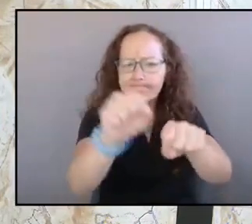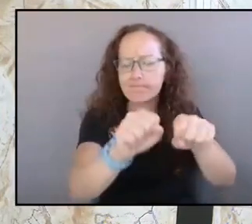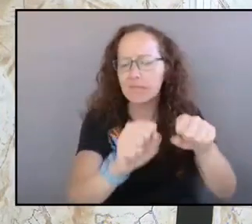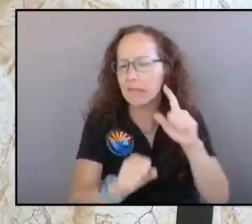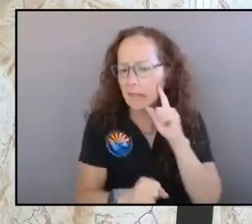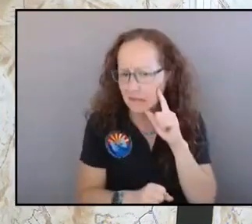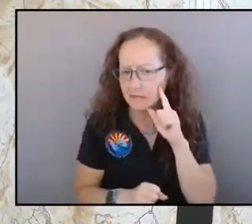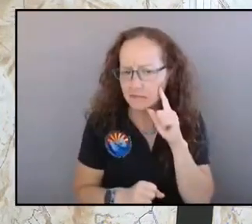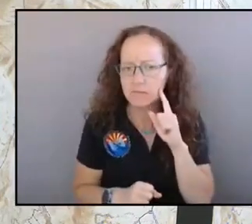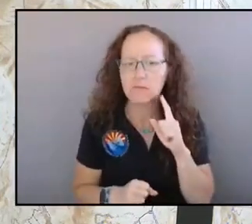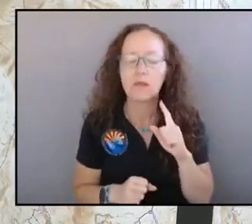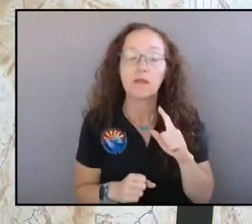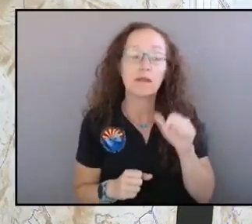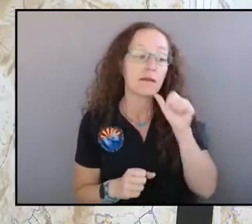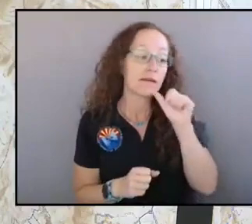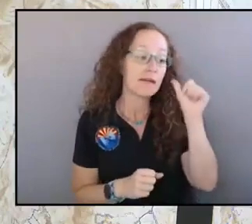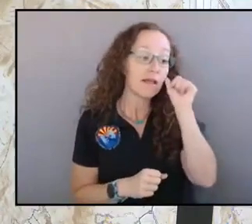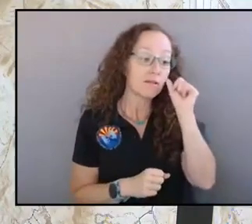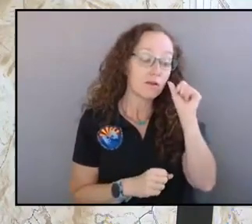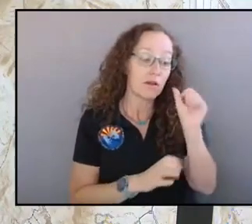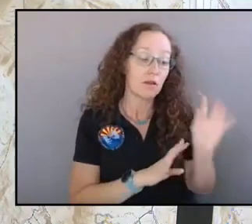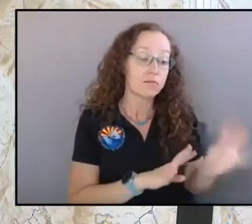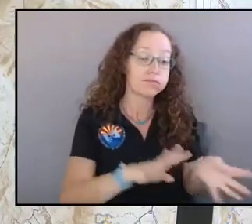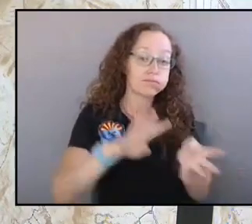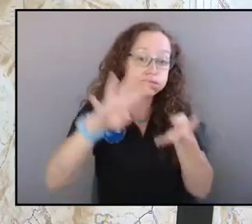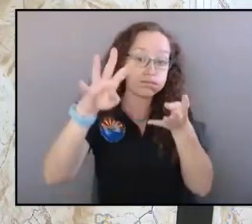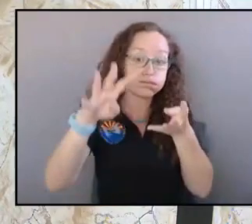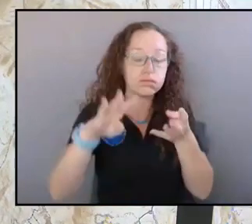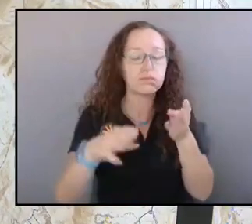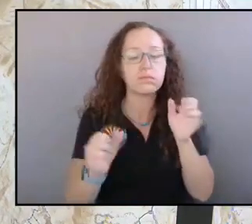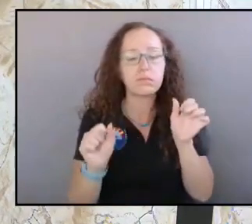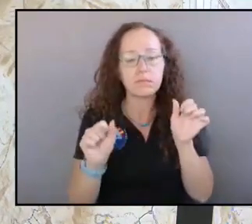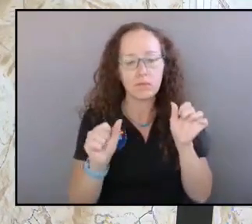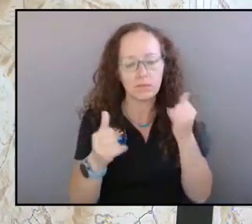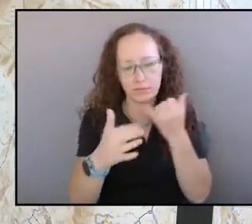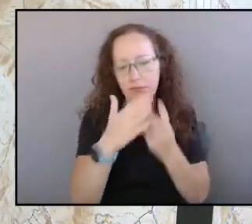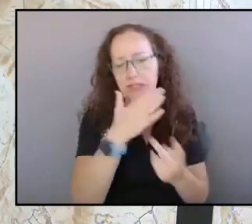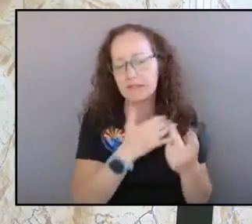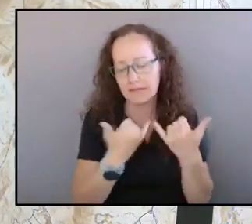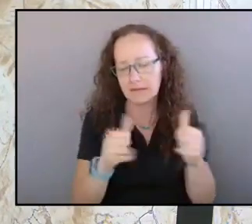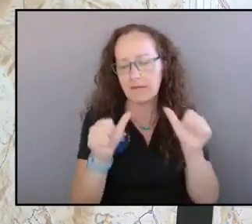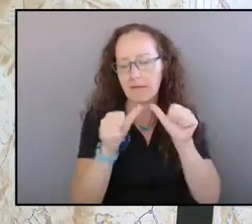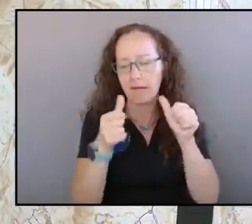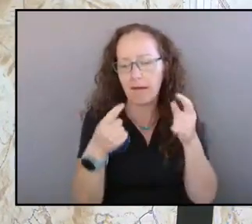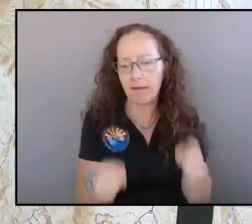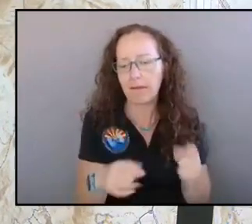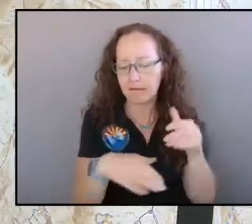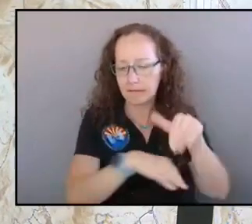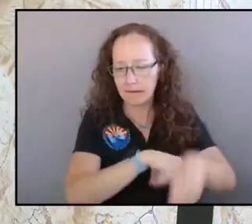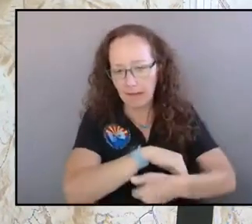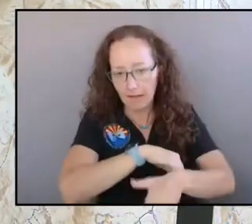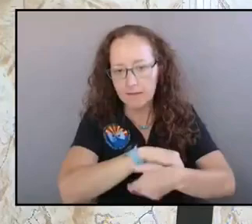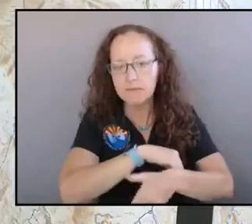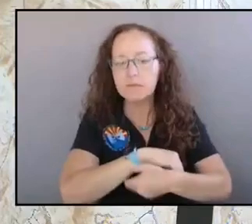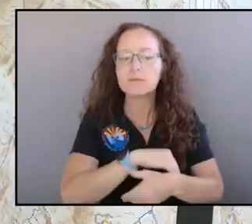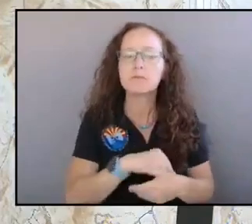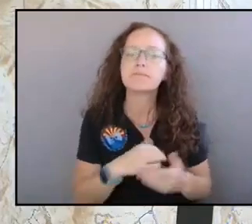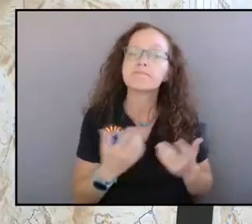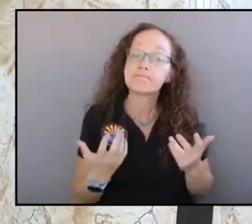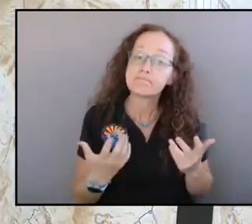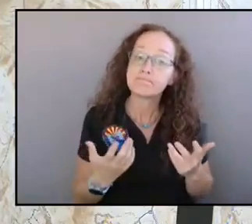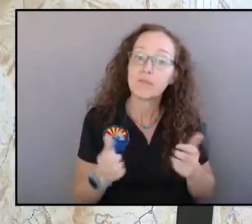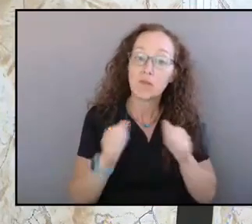were predicted yesterday are still predicted for tonight. Then, you know, that's something that could, certainly has alignment with these